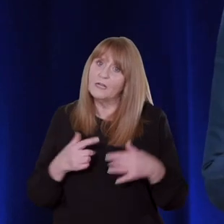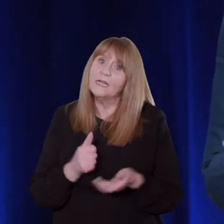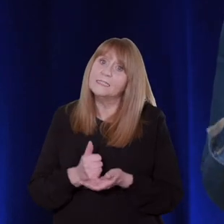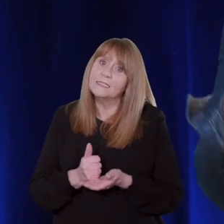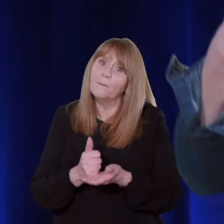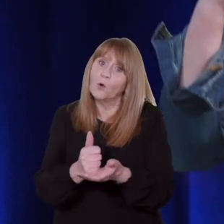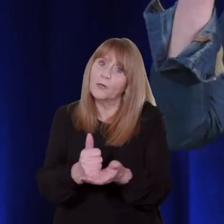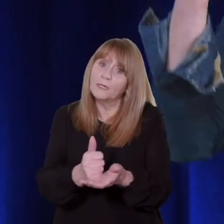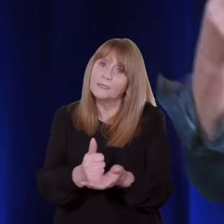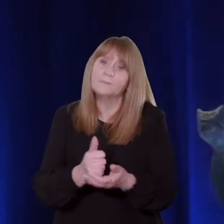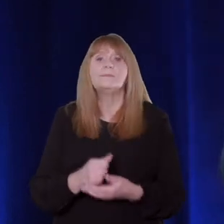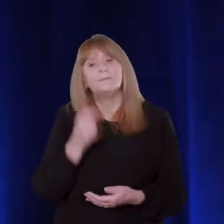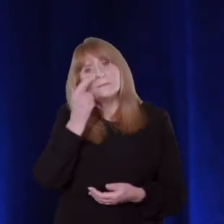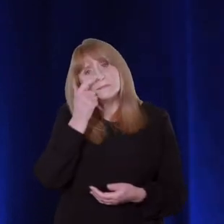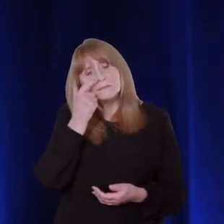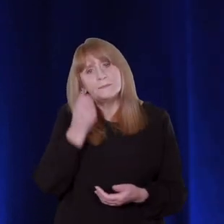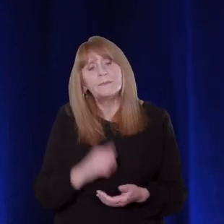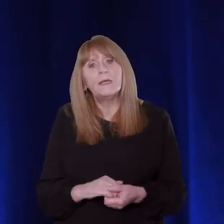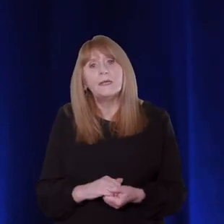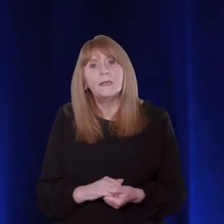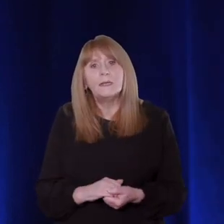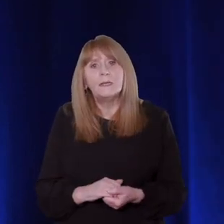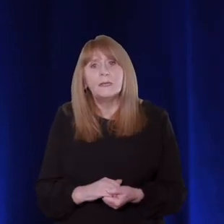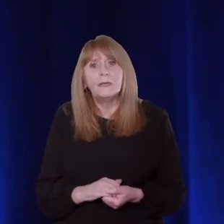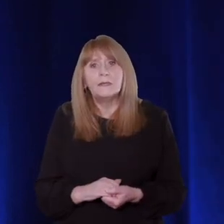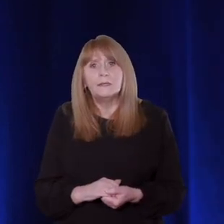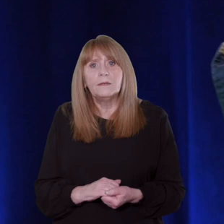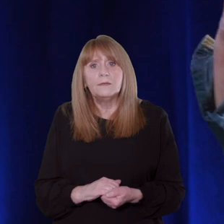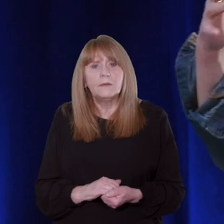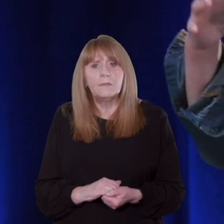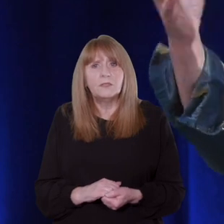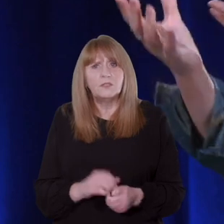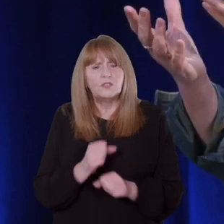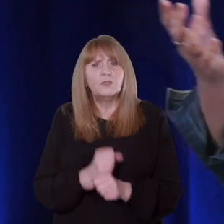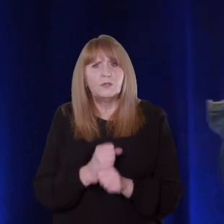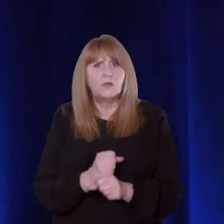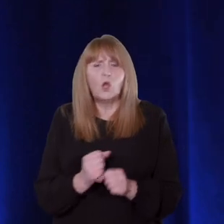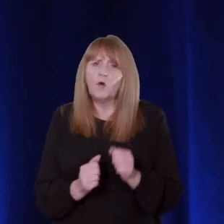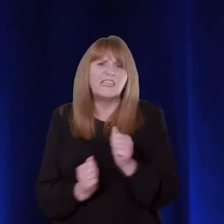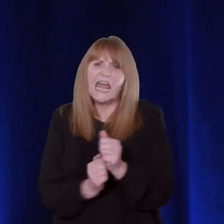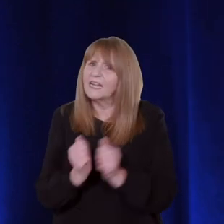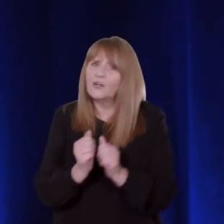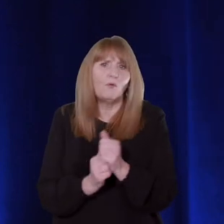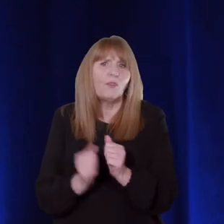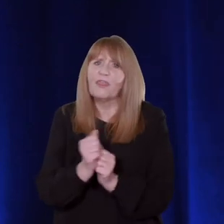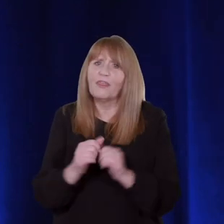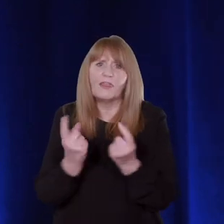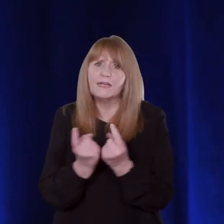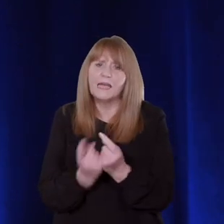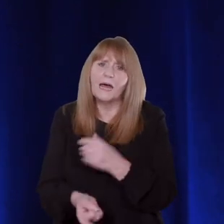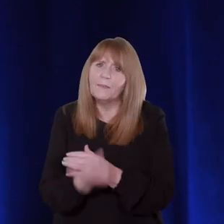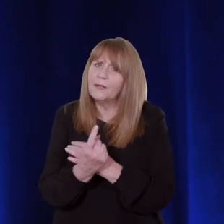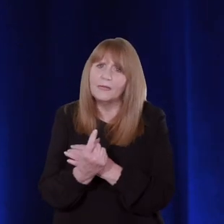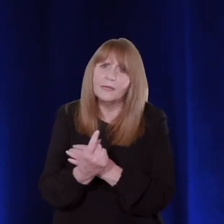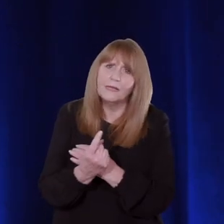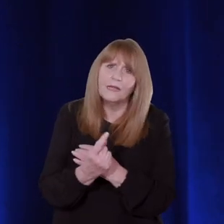are struggling because of the digital and the restrictions, the kind of technical stuff, and then how do we get back